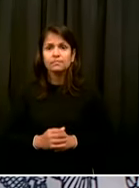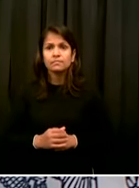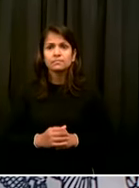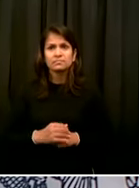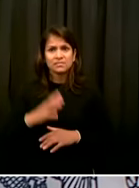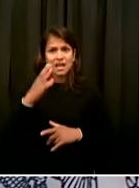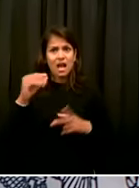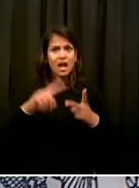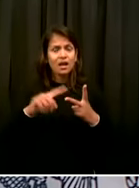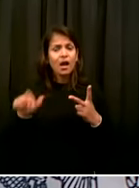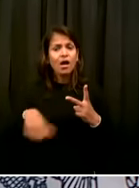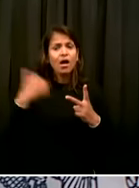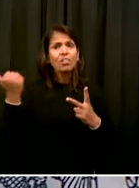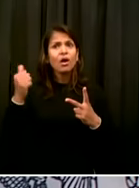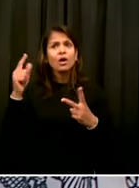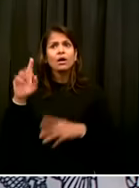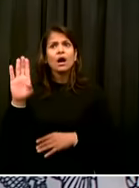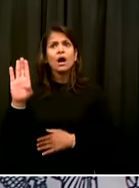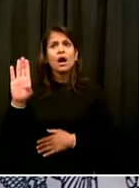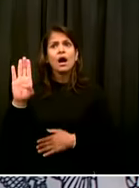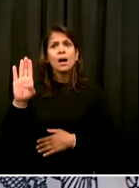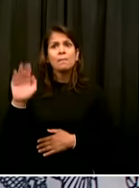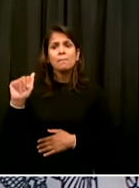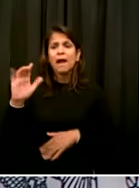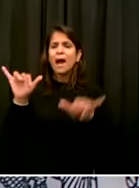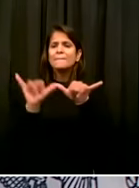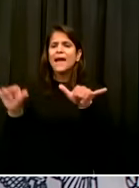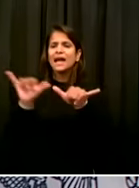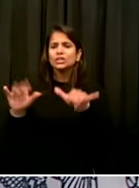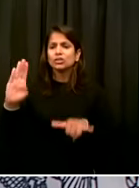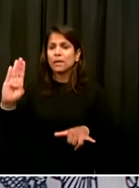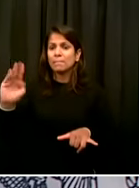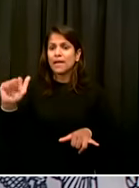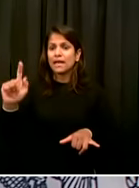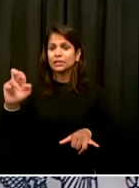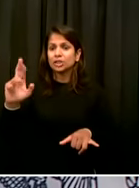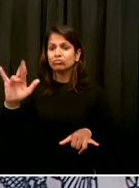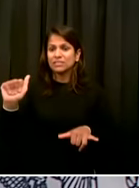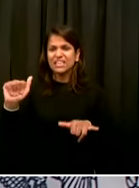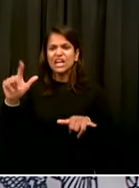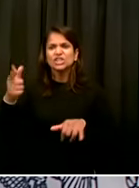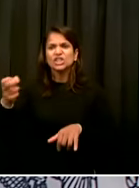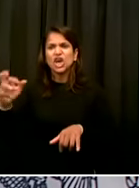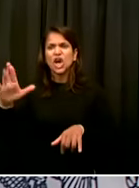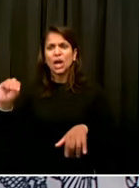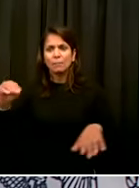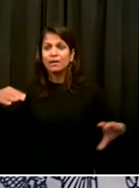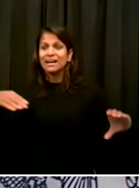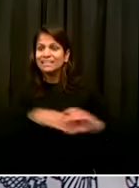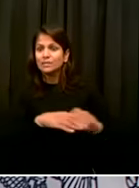for some time. I'd like to hear from Dr. Choksi, because I felt like Dr.